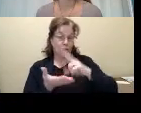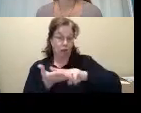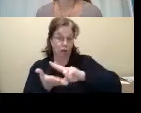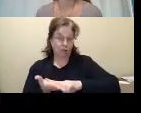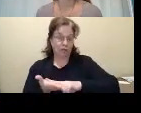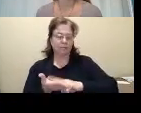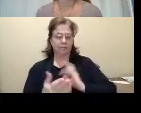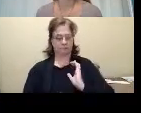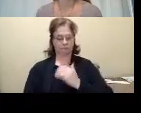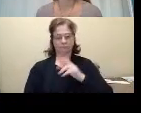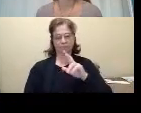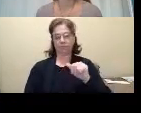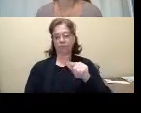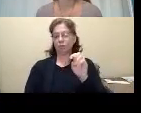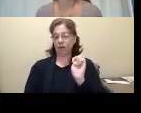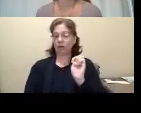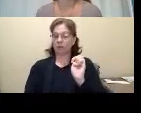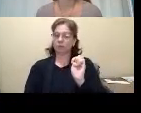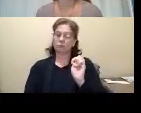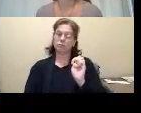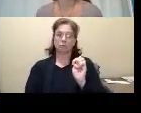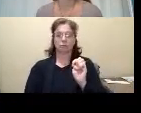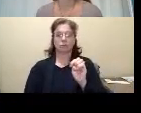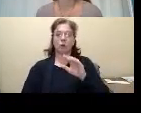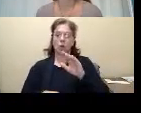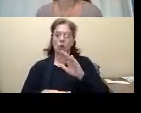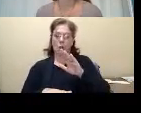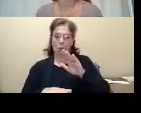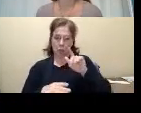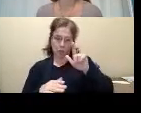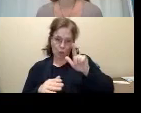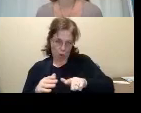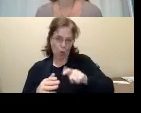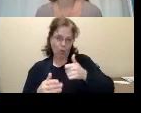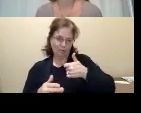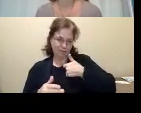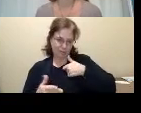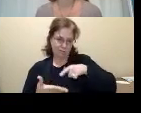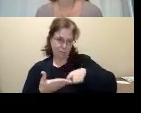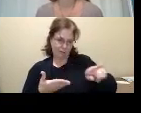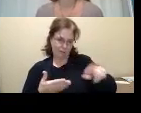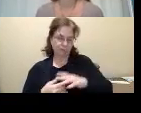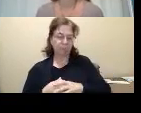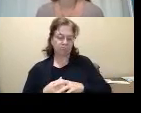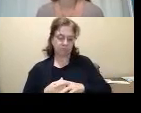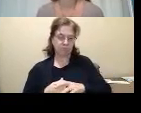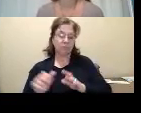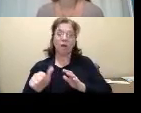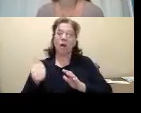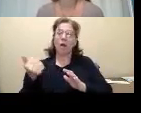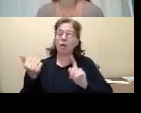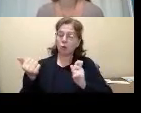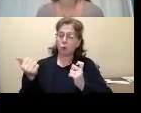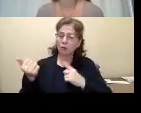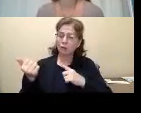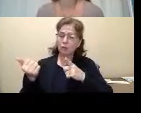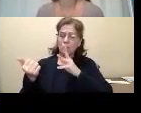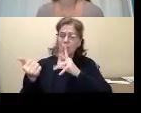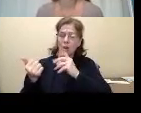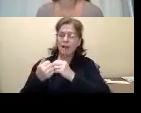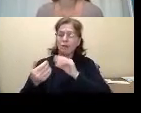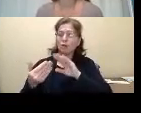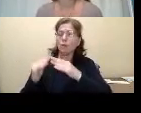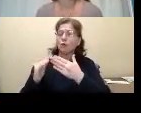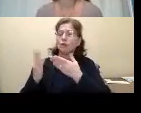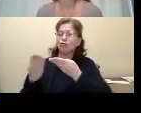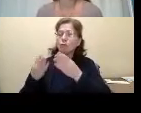that's that is basically our low self-pay rate. In terms of linking somebody to other community services to